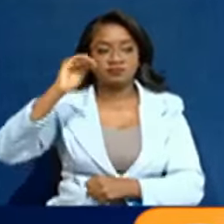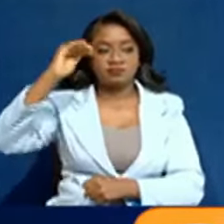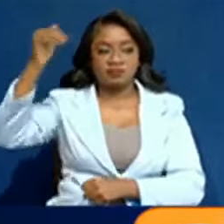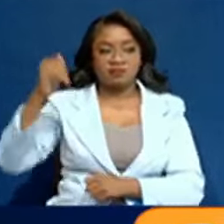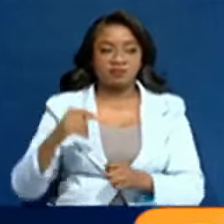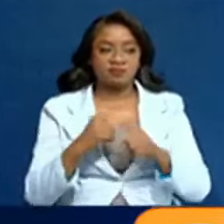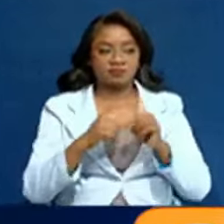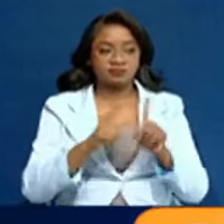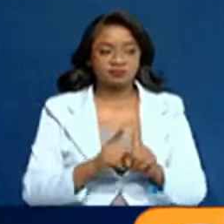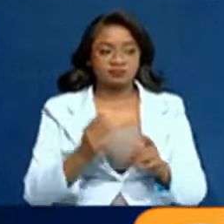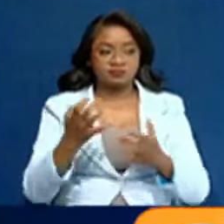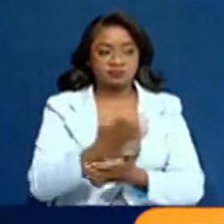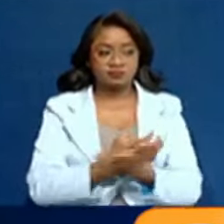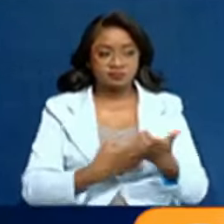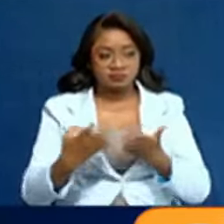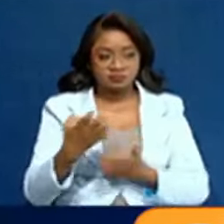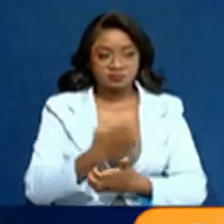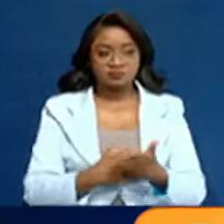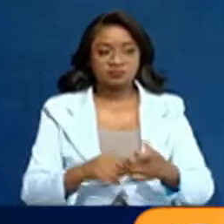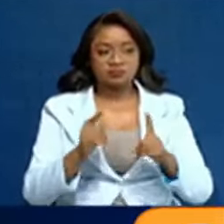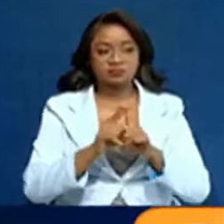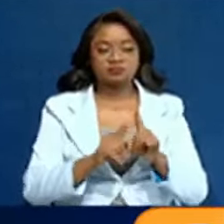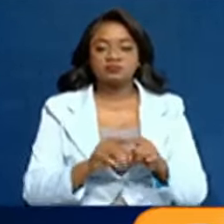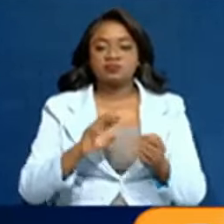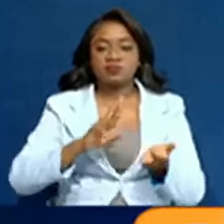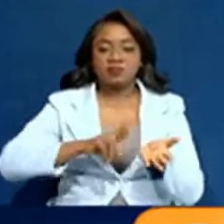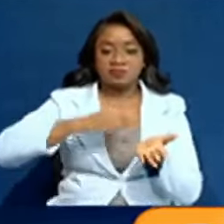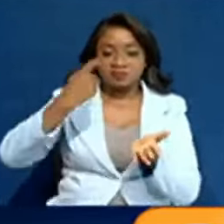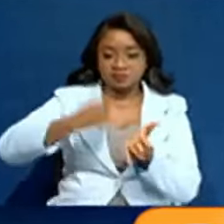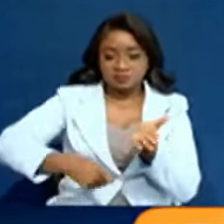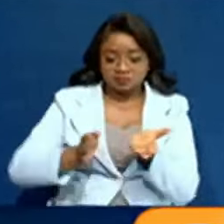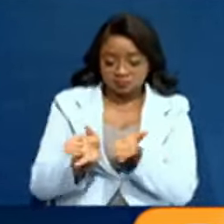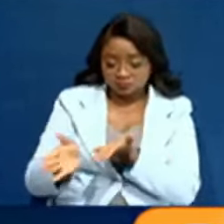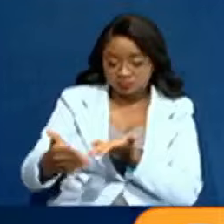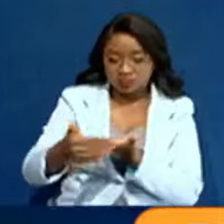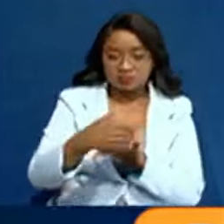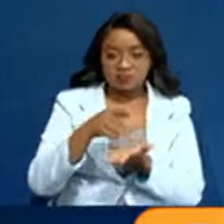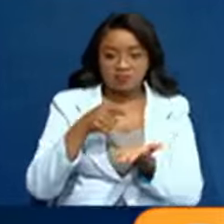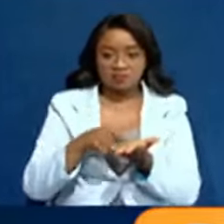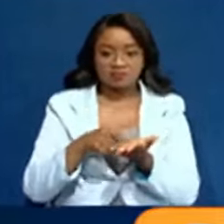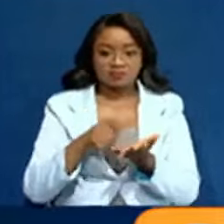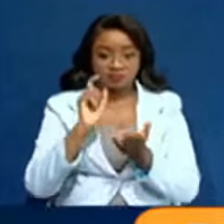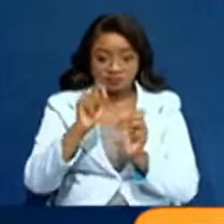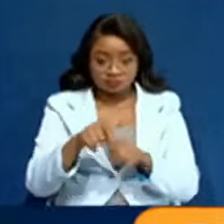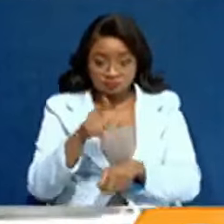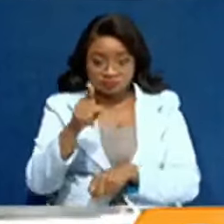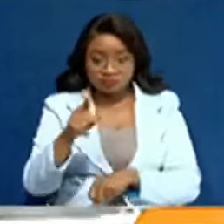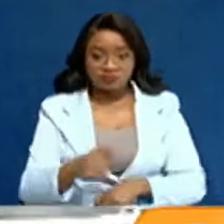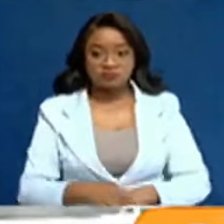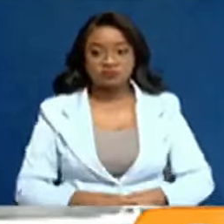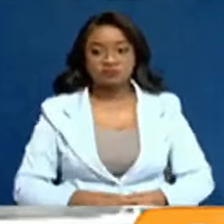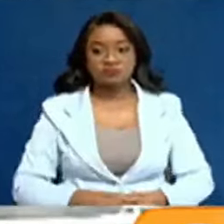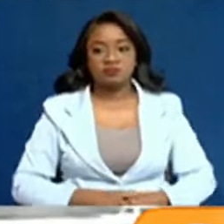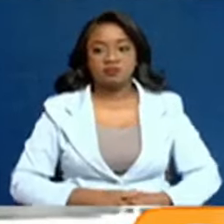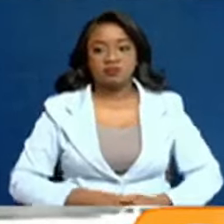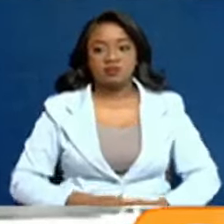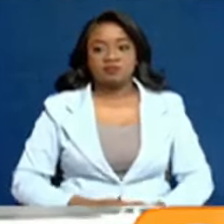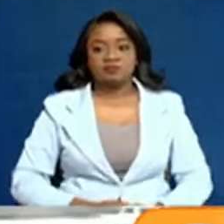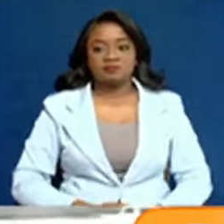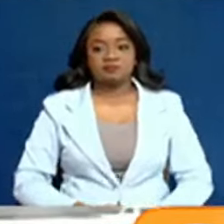of the economic or the revenue function of the city. Okay. And Philip, you've run a